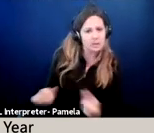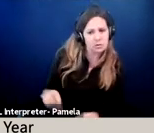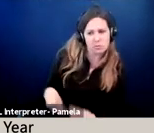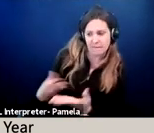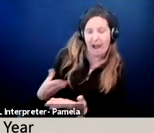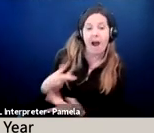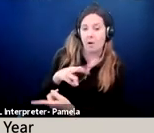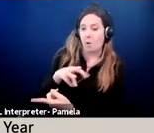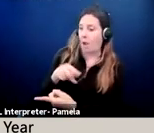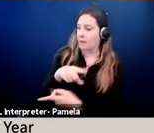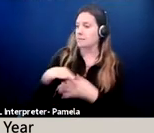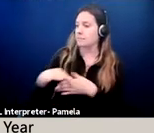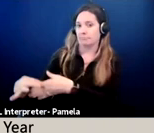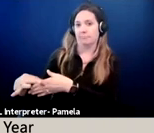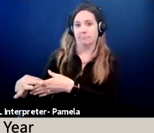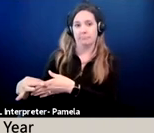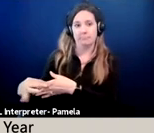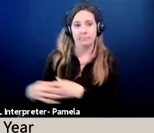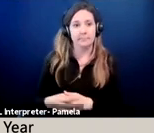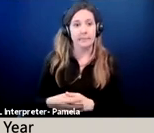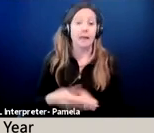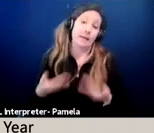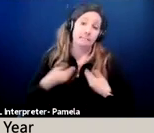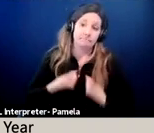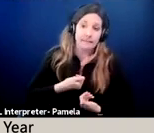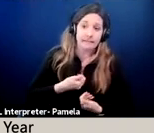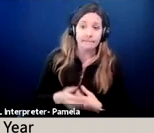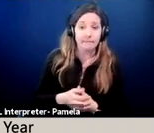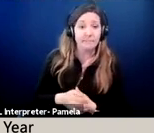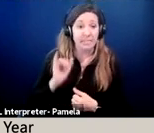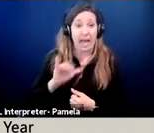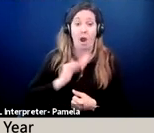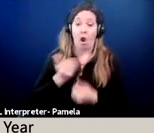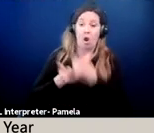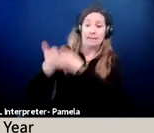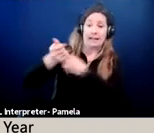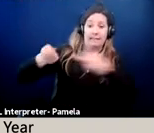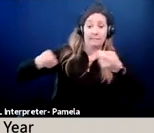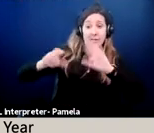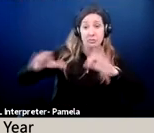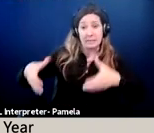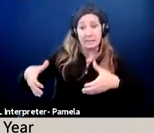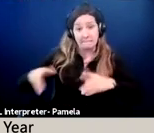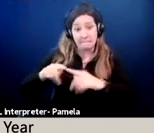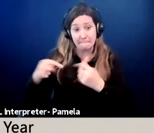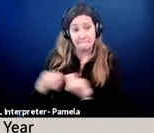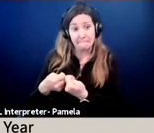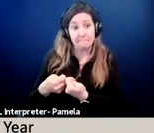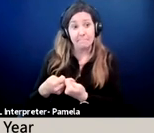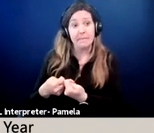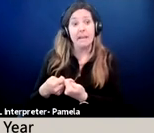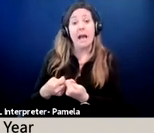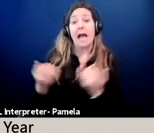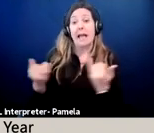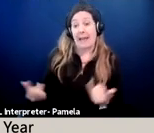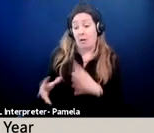sort of spears that. And then there's myself. So this is our executive management team. And we've got 24 people in the company